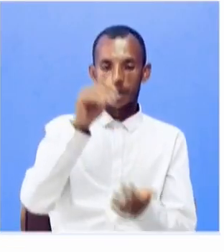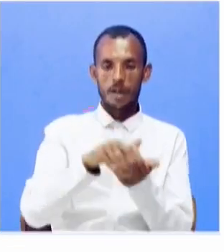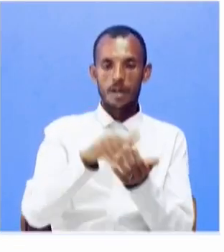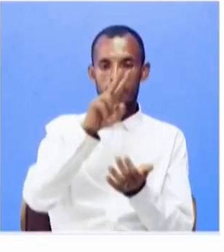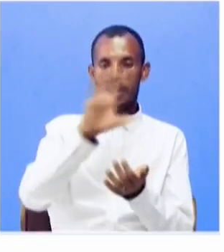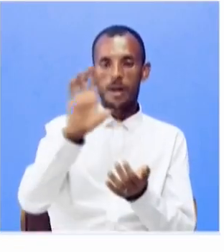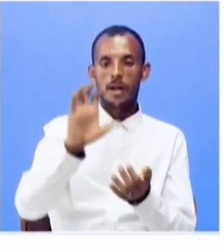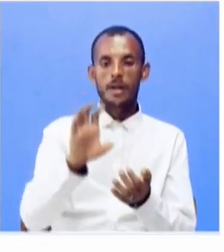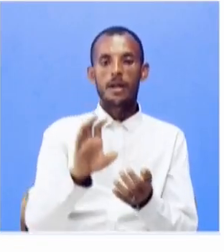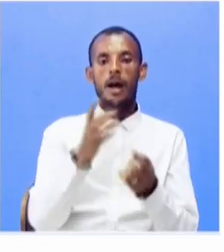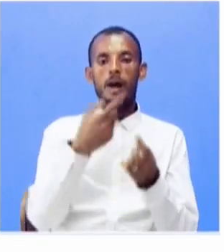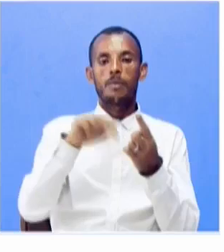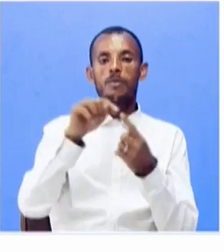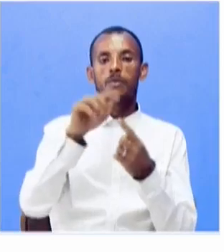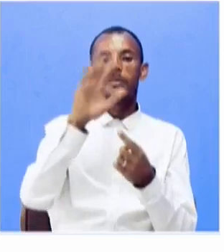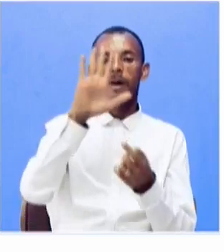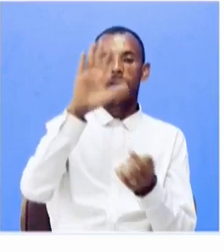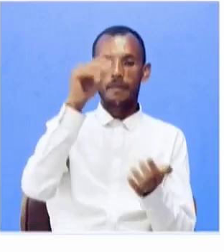5,250,